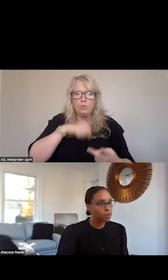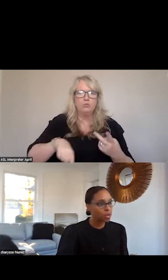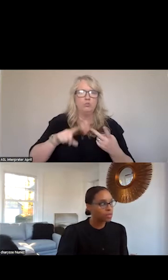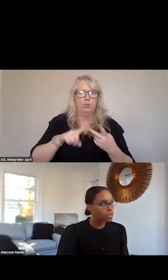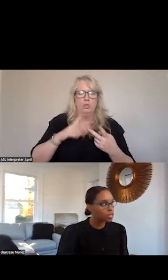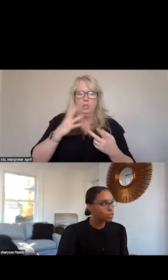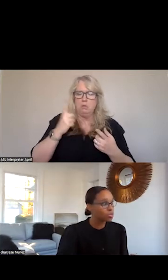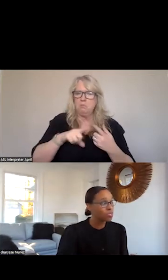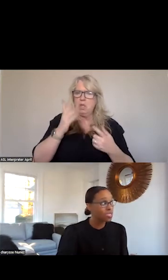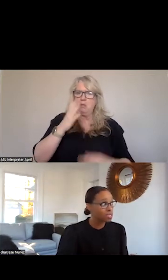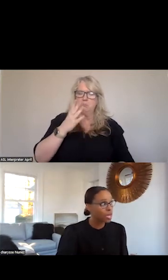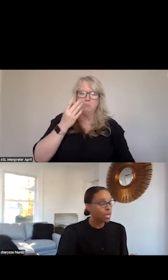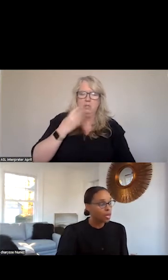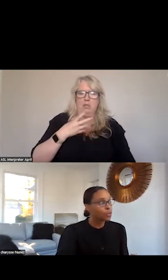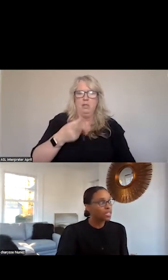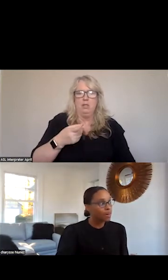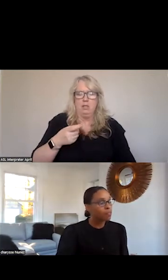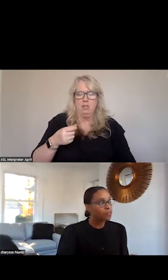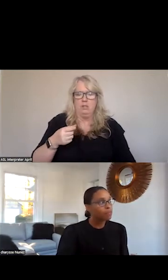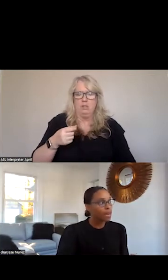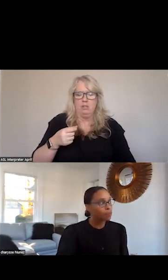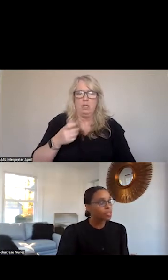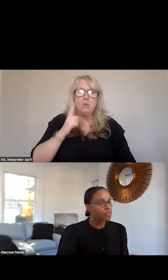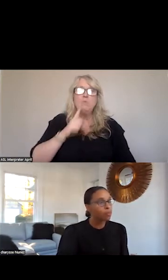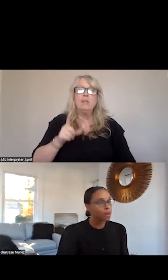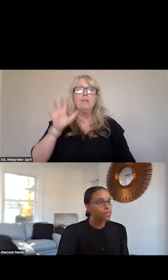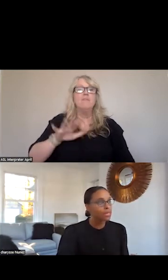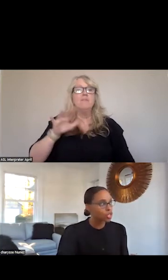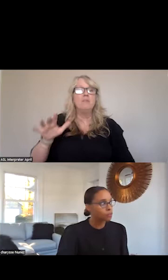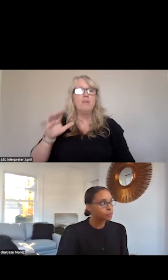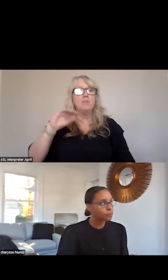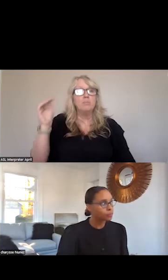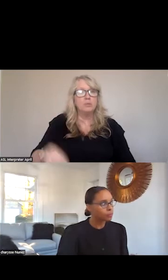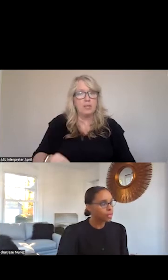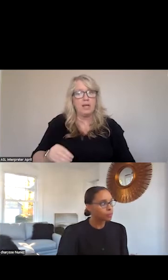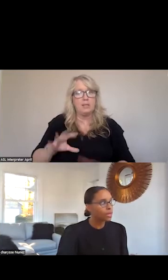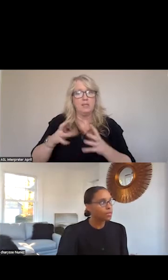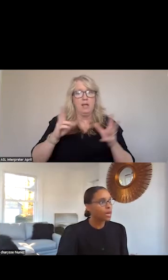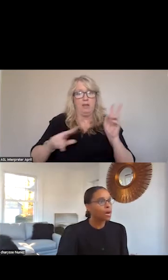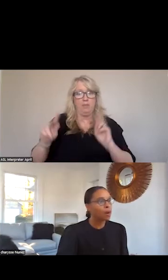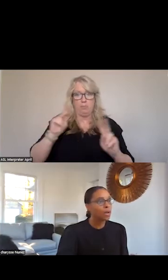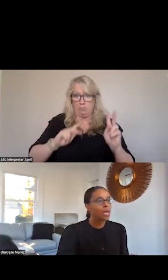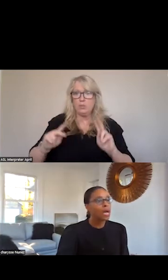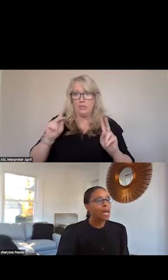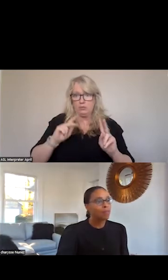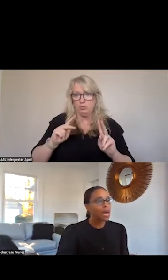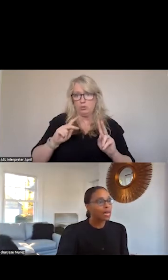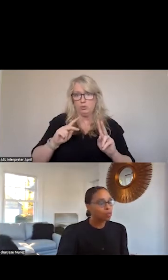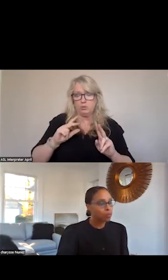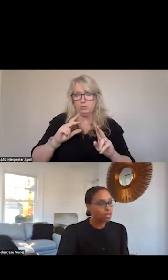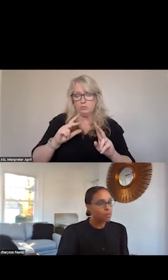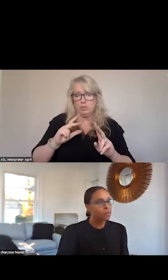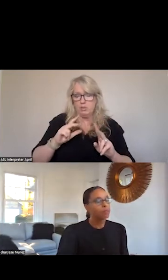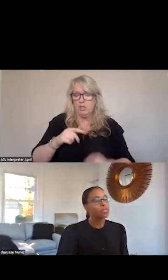reported mental health conditions. So this is really about 55% of the population, okay, have